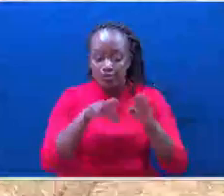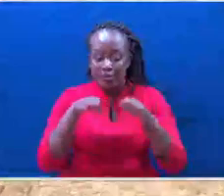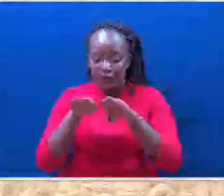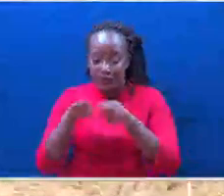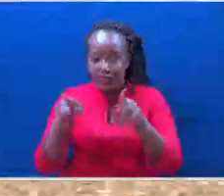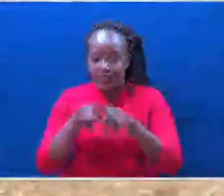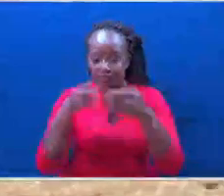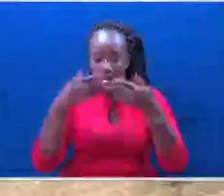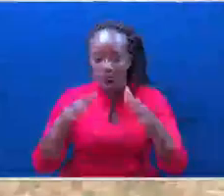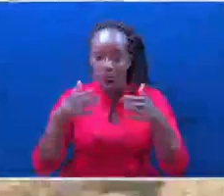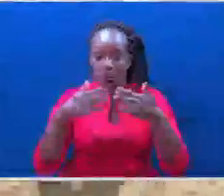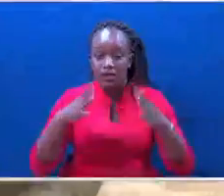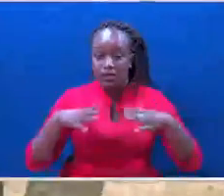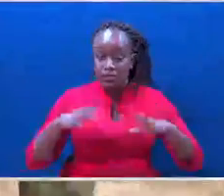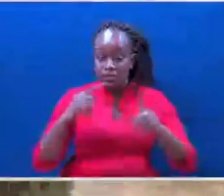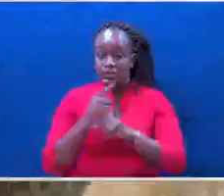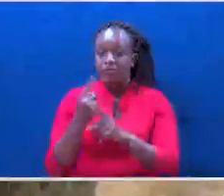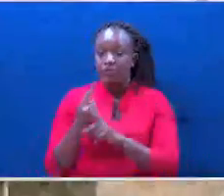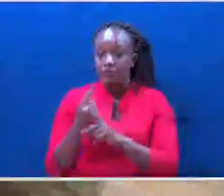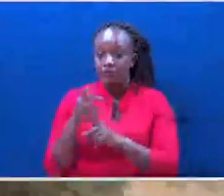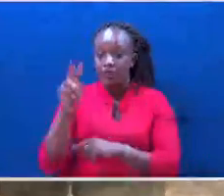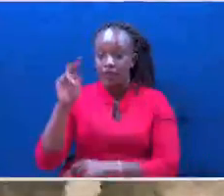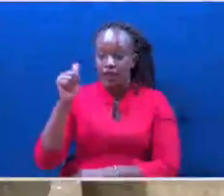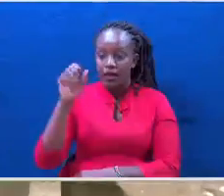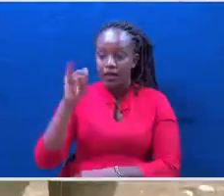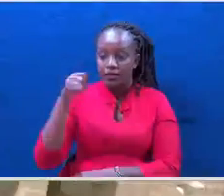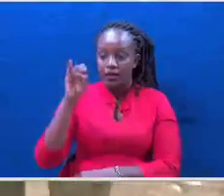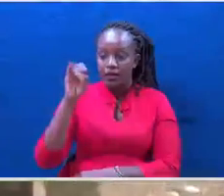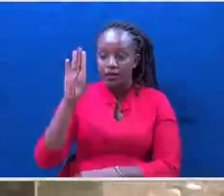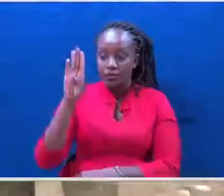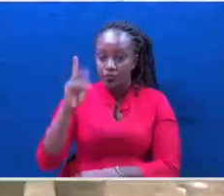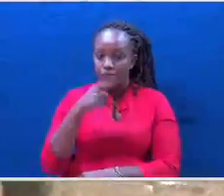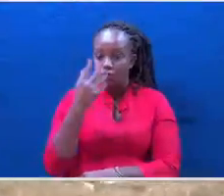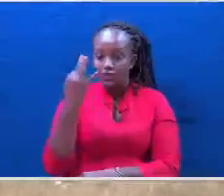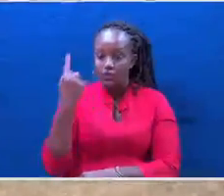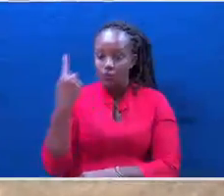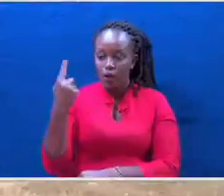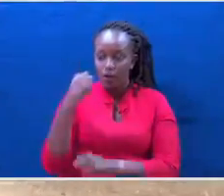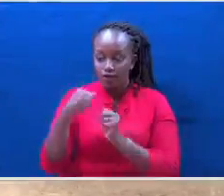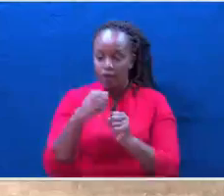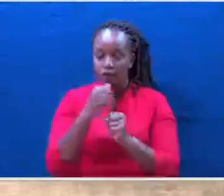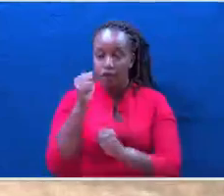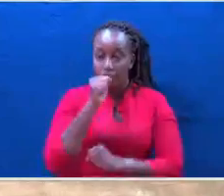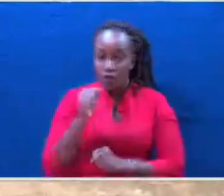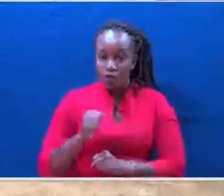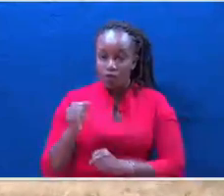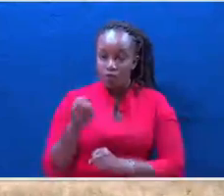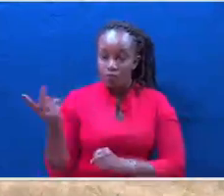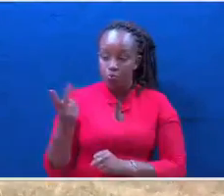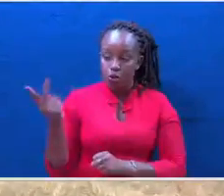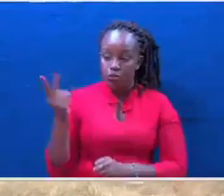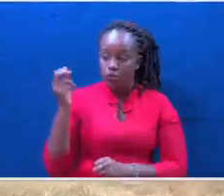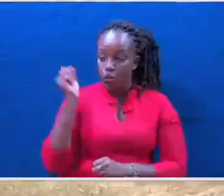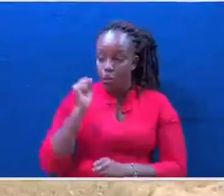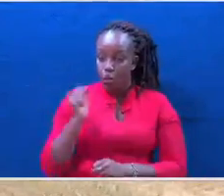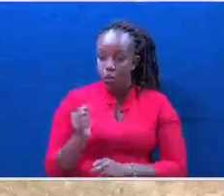extinction. Najin, who is 31 years old, is mother to 21-year-old Fatu. These two northern white rhinos are the remnants